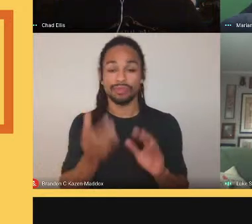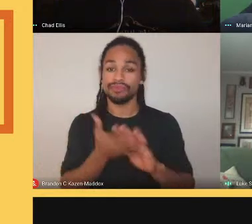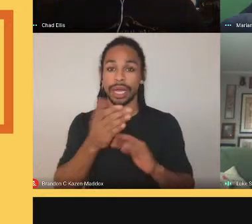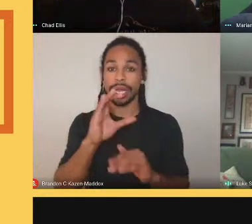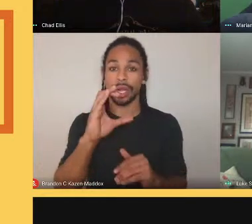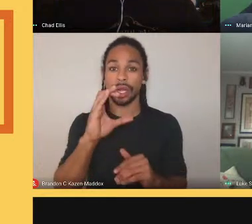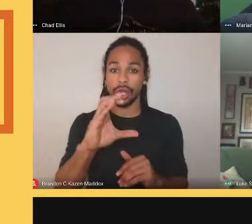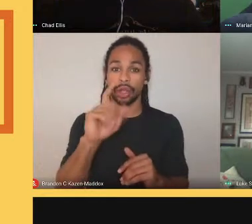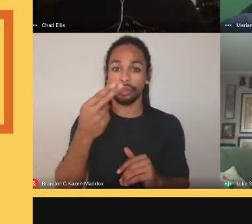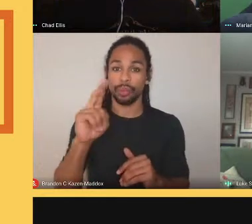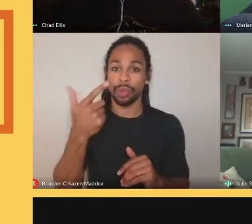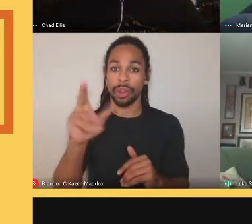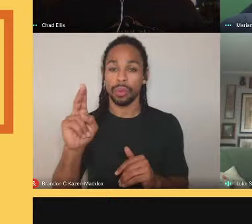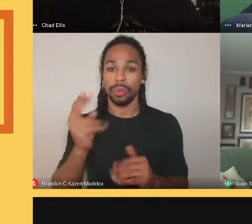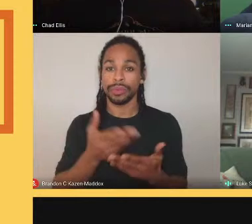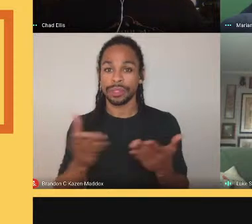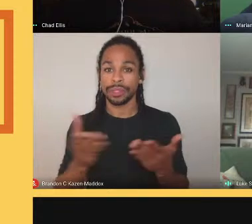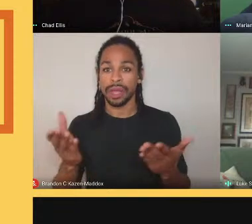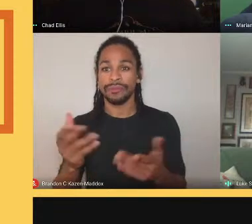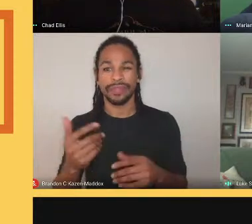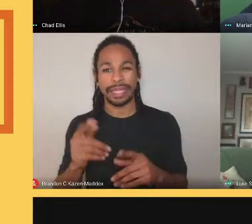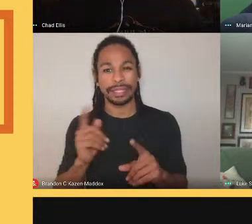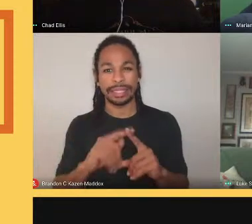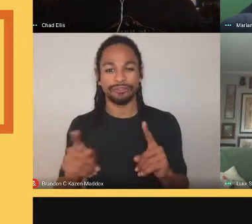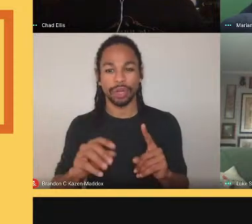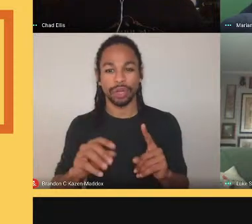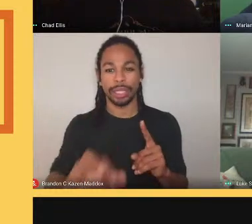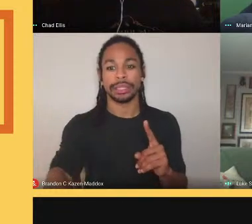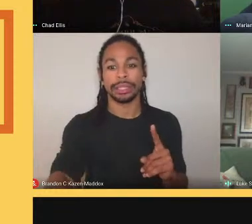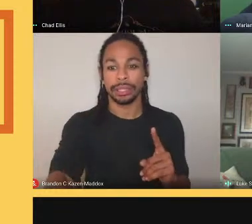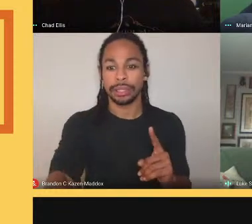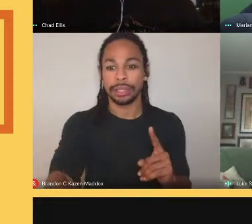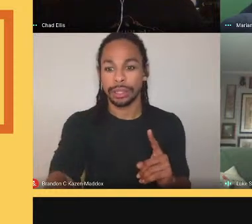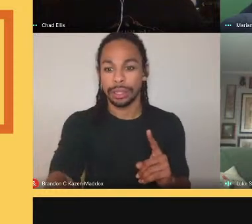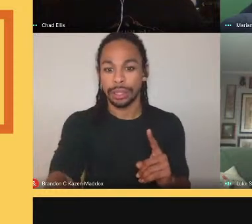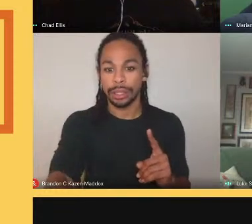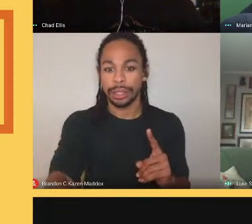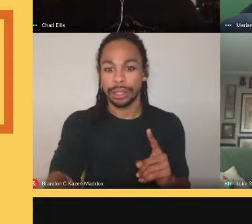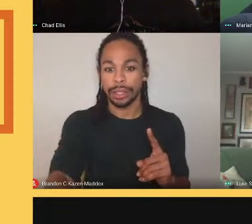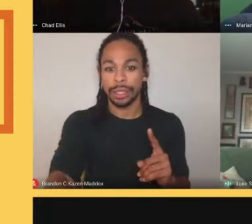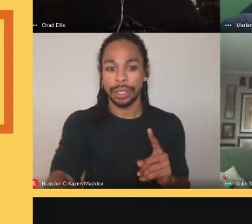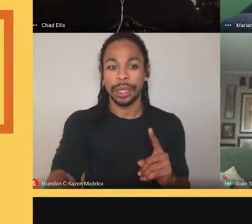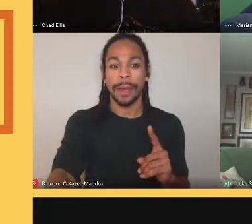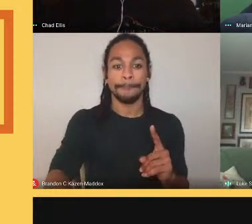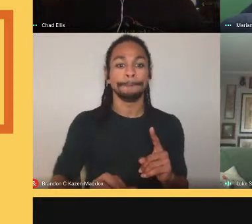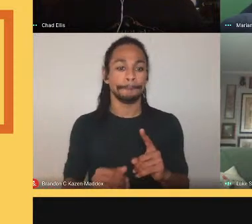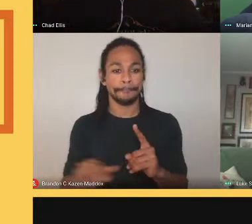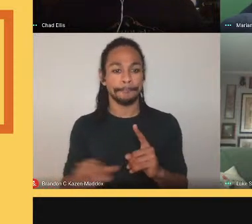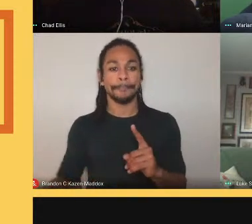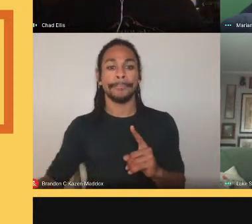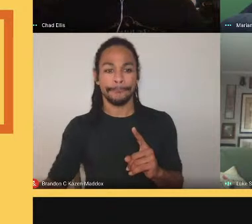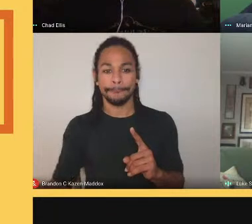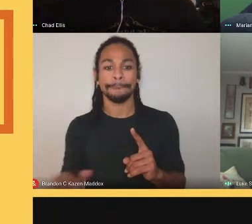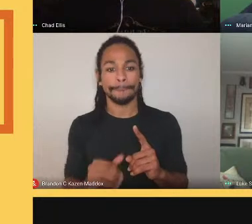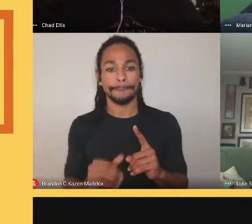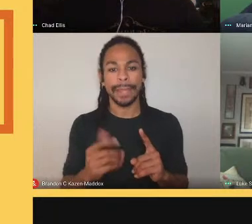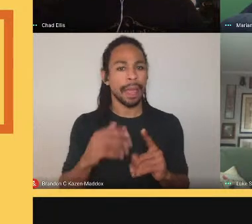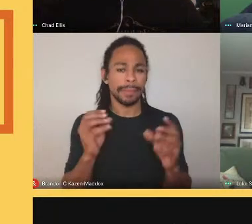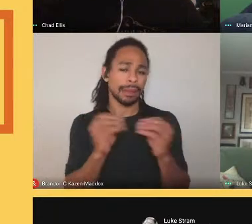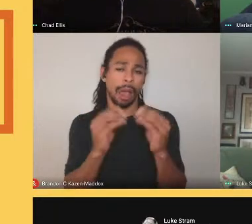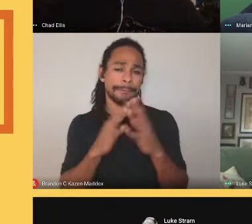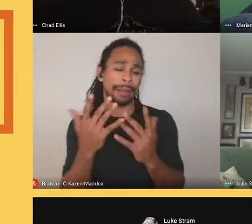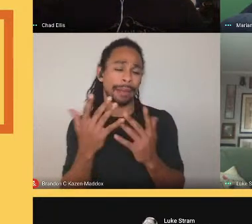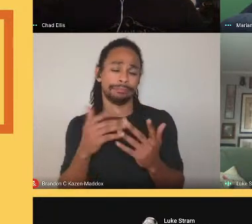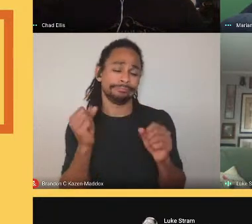running Paranoia, combat's a given, but it's also a way more slapstick game. And, you know, everybody in Alpha Complex